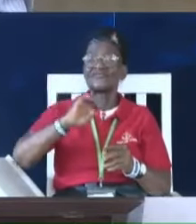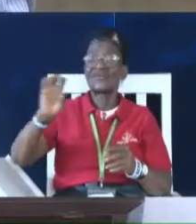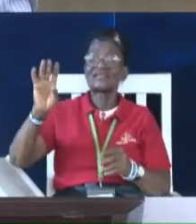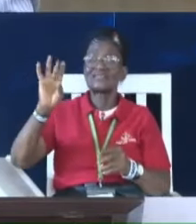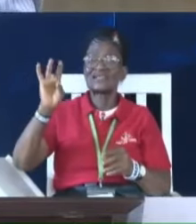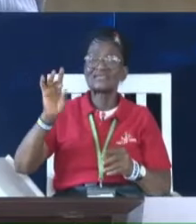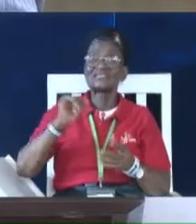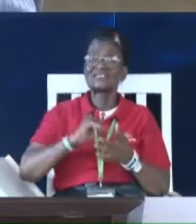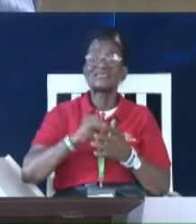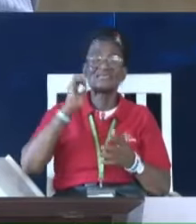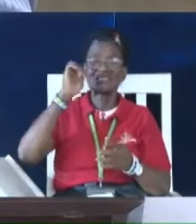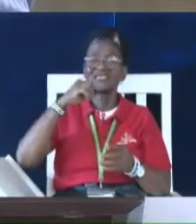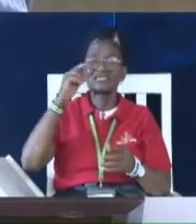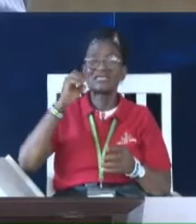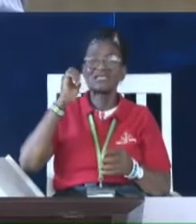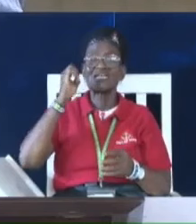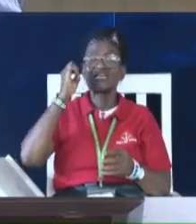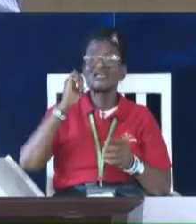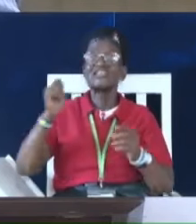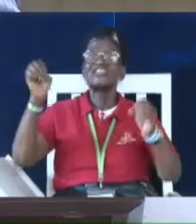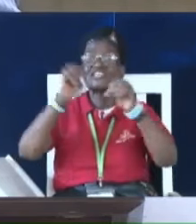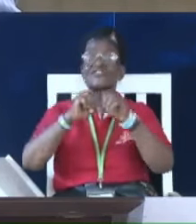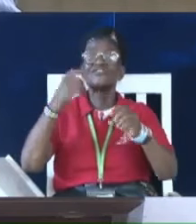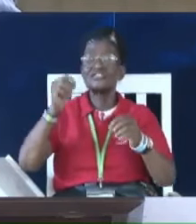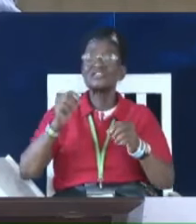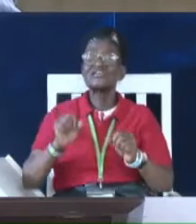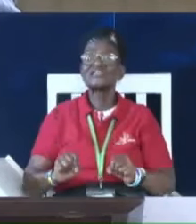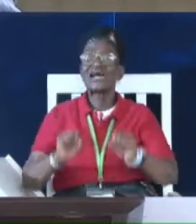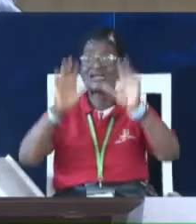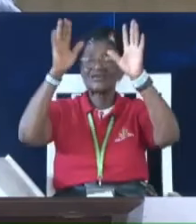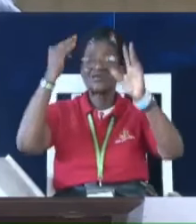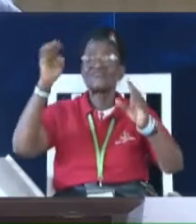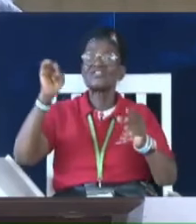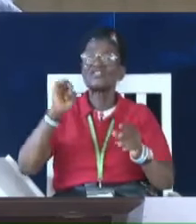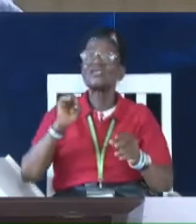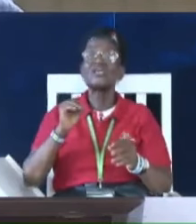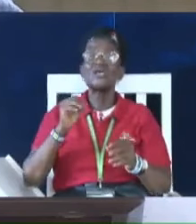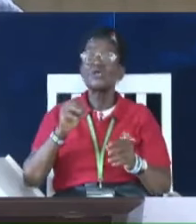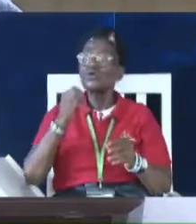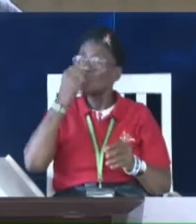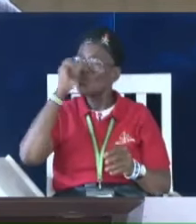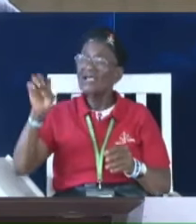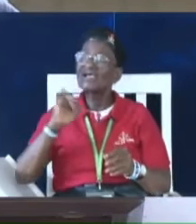8, it says, even the sacrifice of the wicked is an abomination to him.